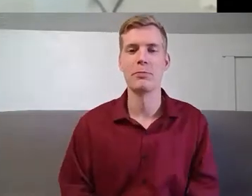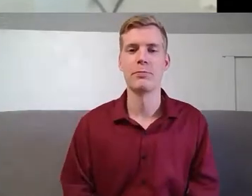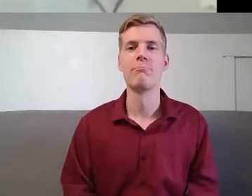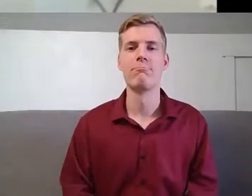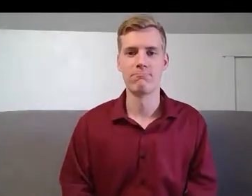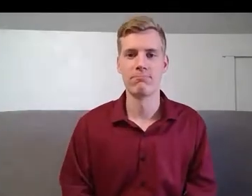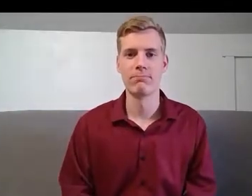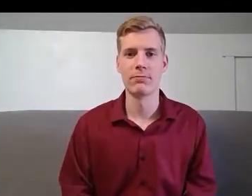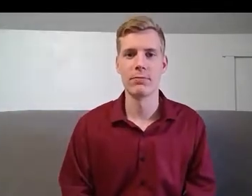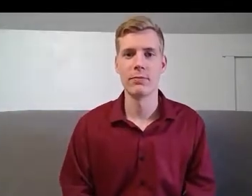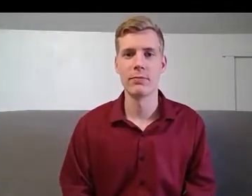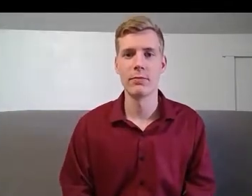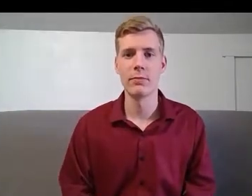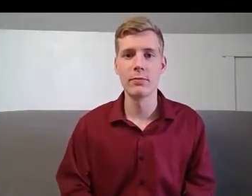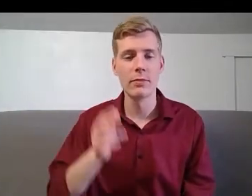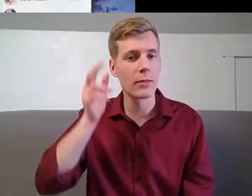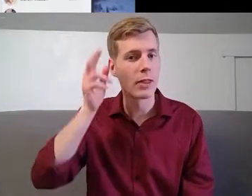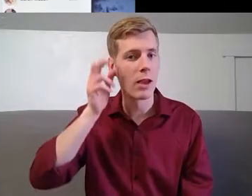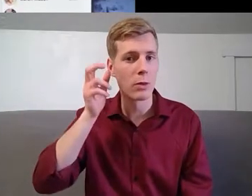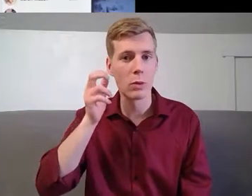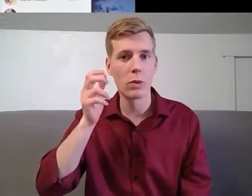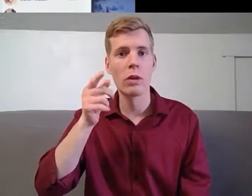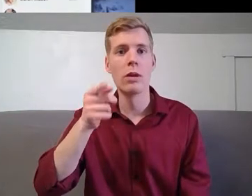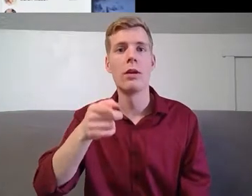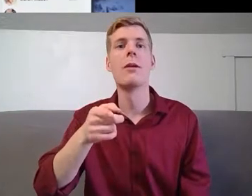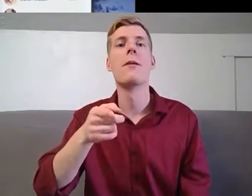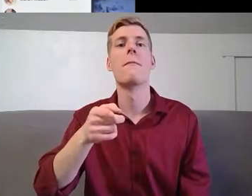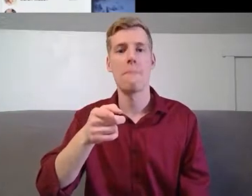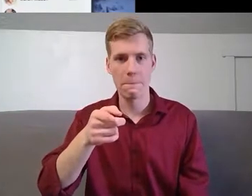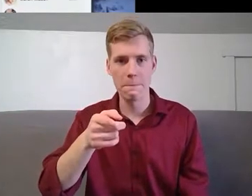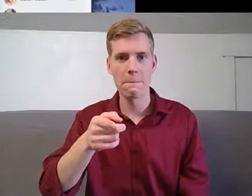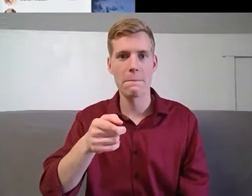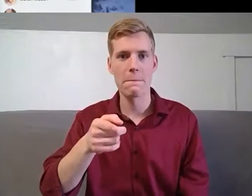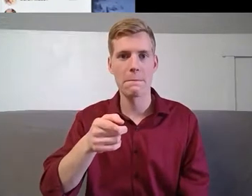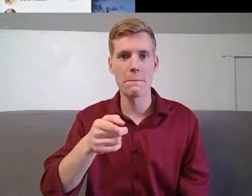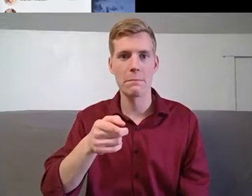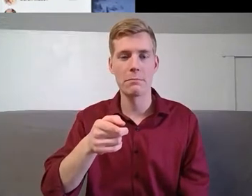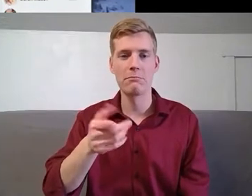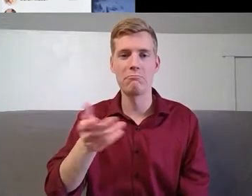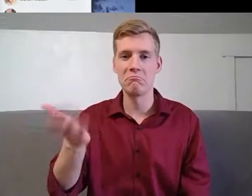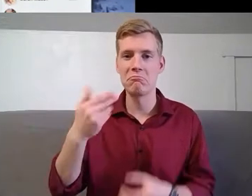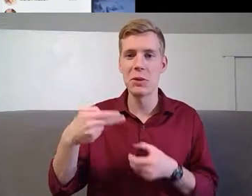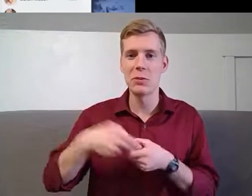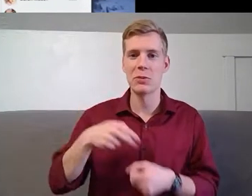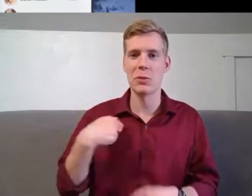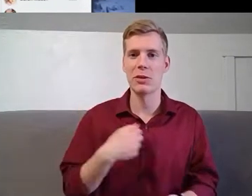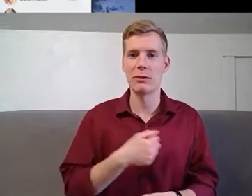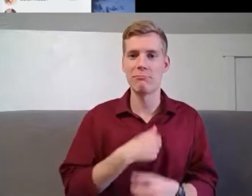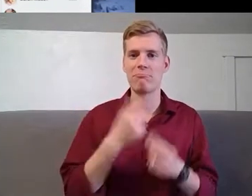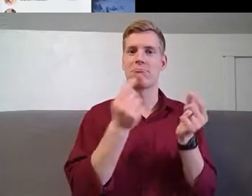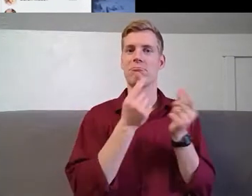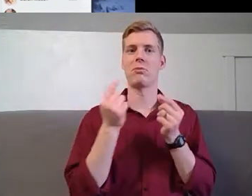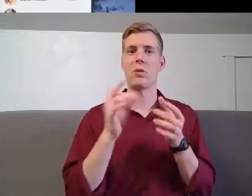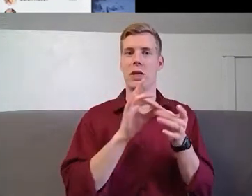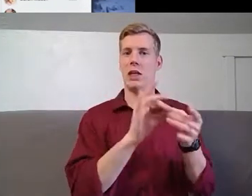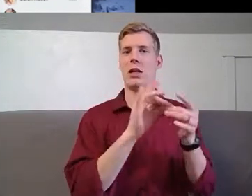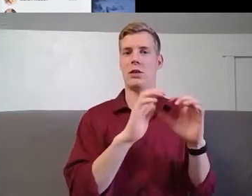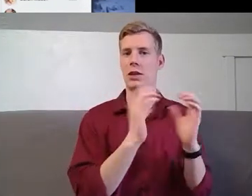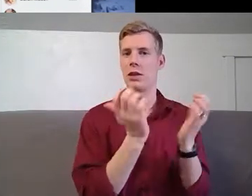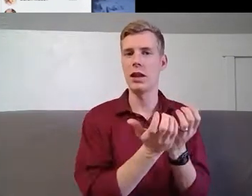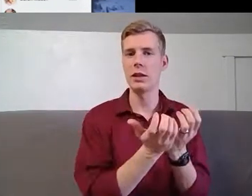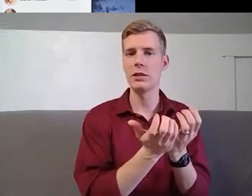All right, just share my audio so I can play this. Come join us. We're going to do a connections